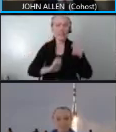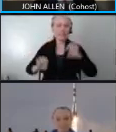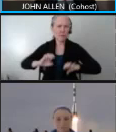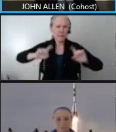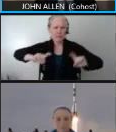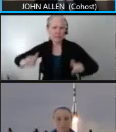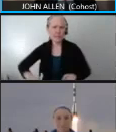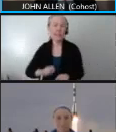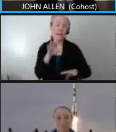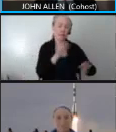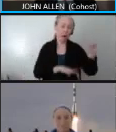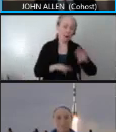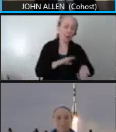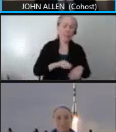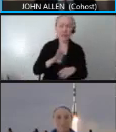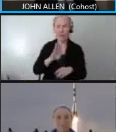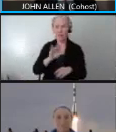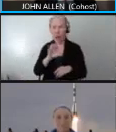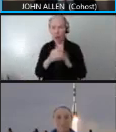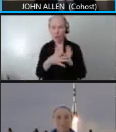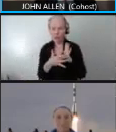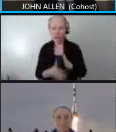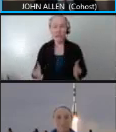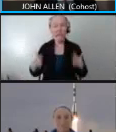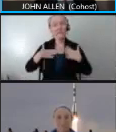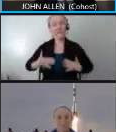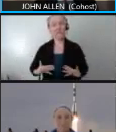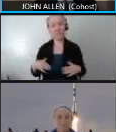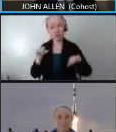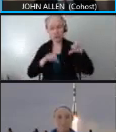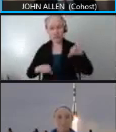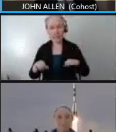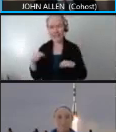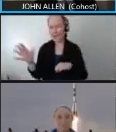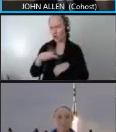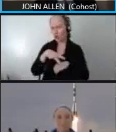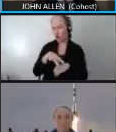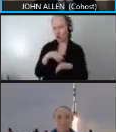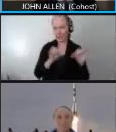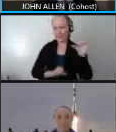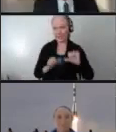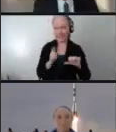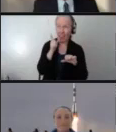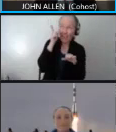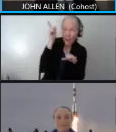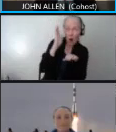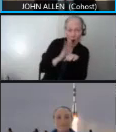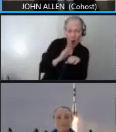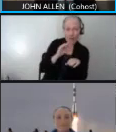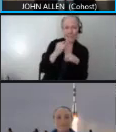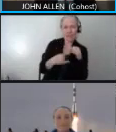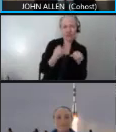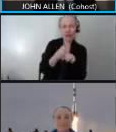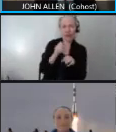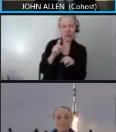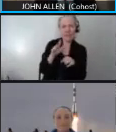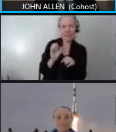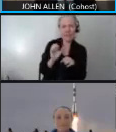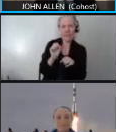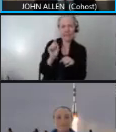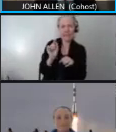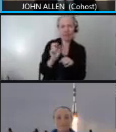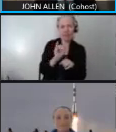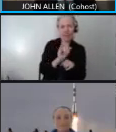biotechnology, physical science, and earth science aboard the International Space Station. Investigations led to new